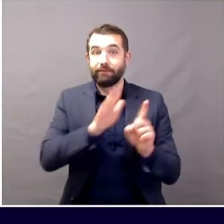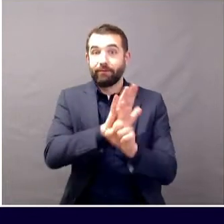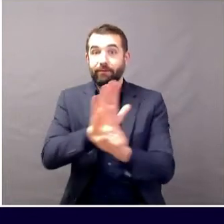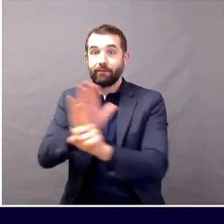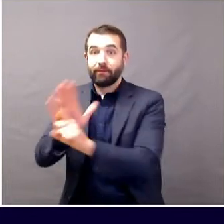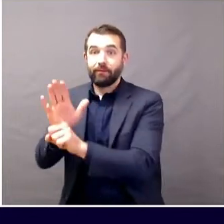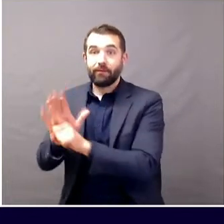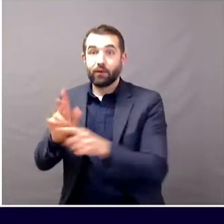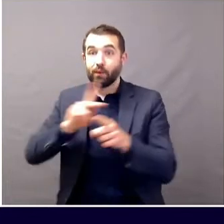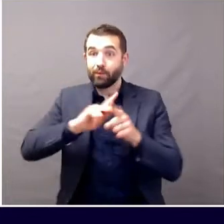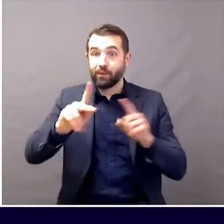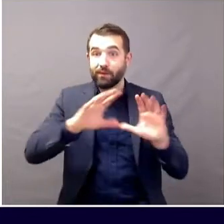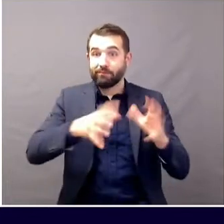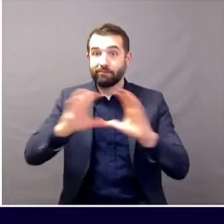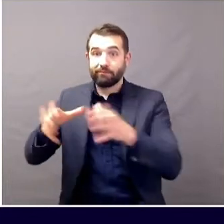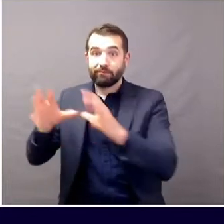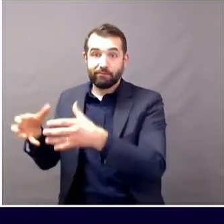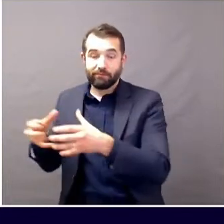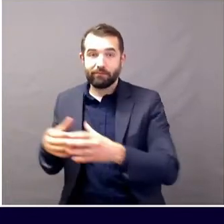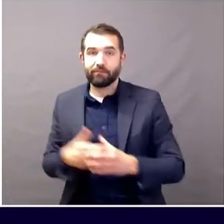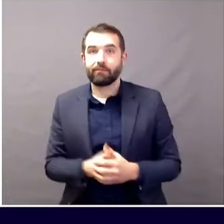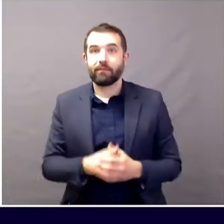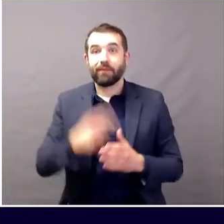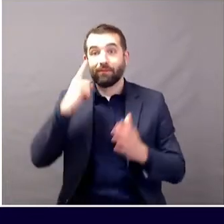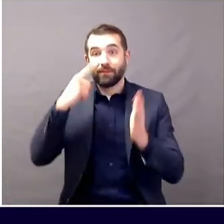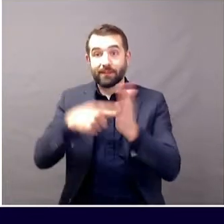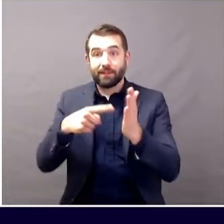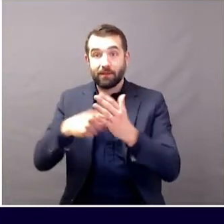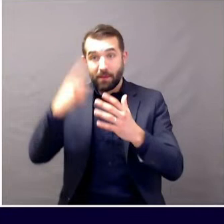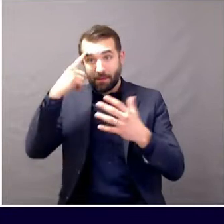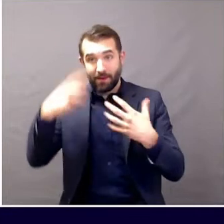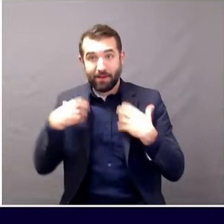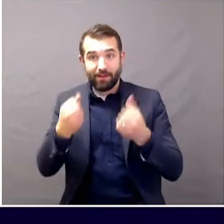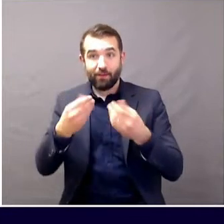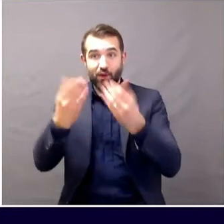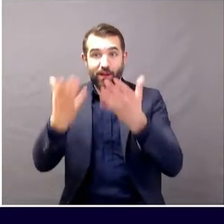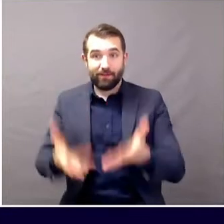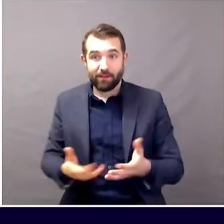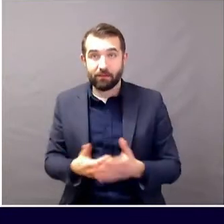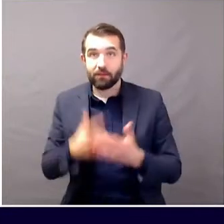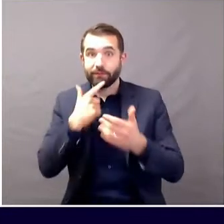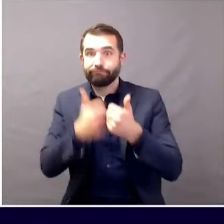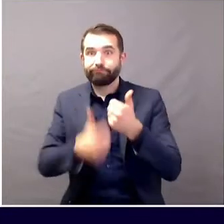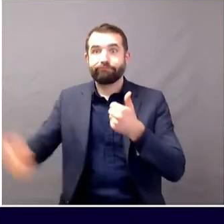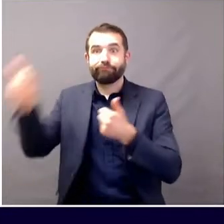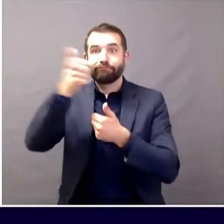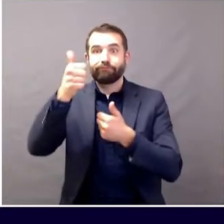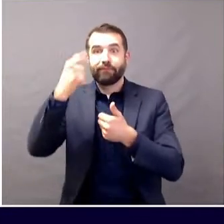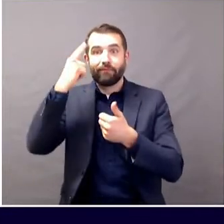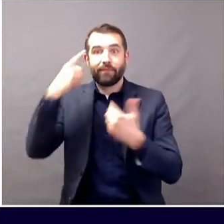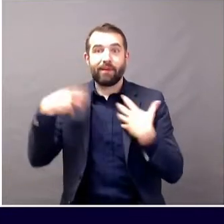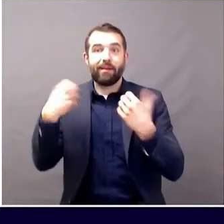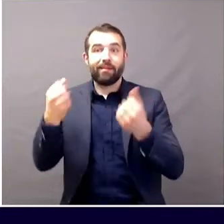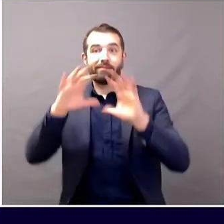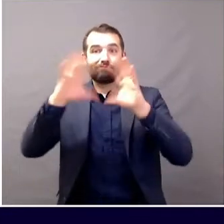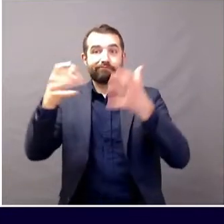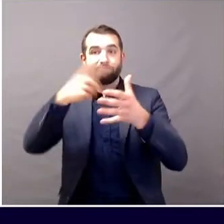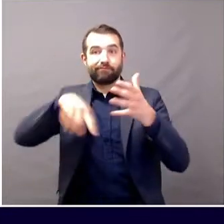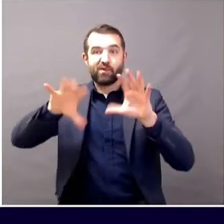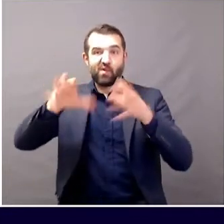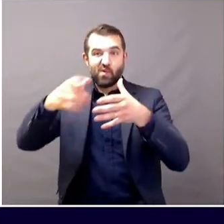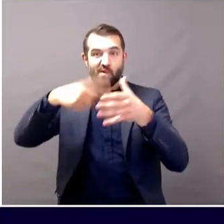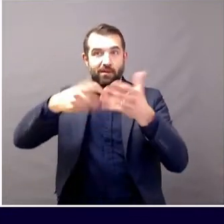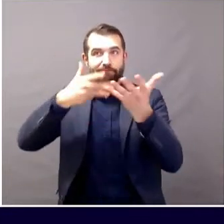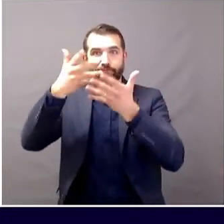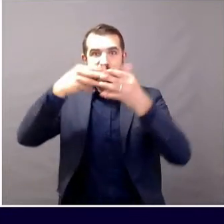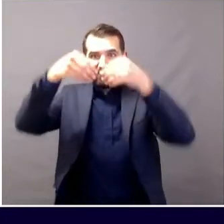professional societies. So for example, for mental health providers, work with their respective society. For dentists, who are also top of mind